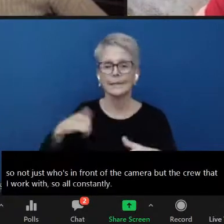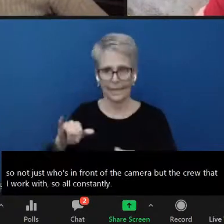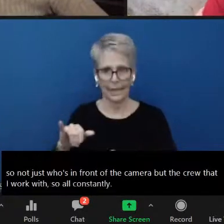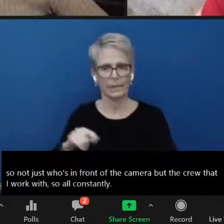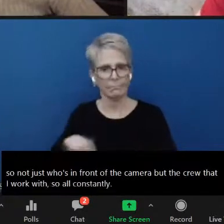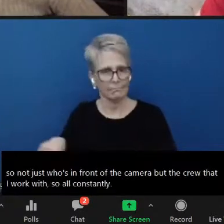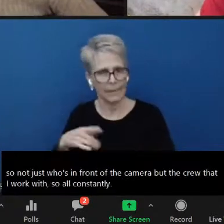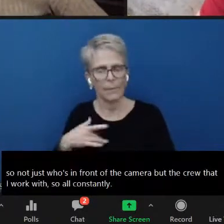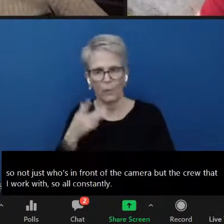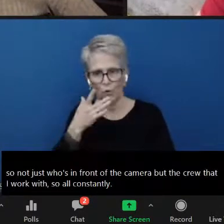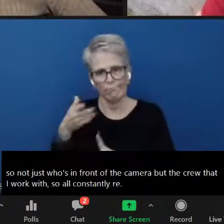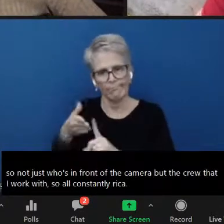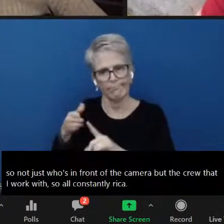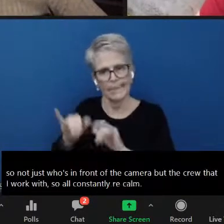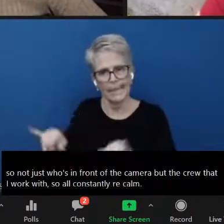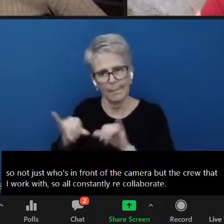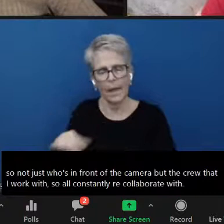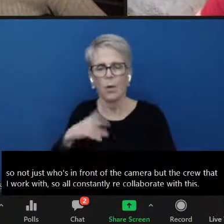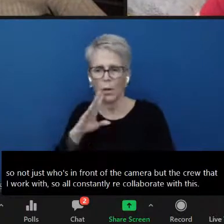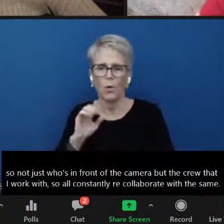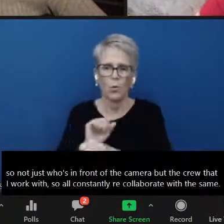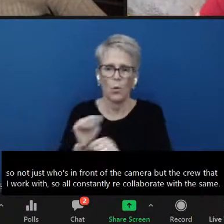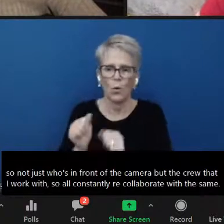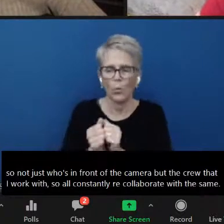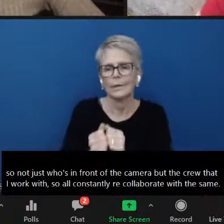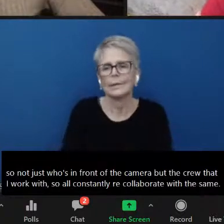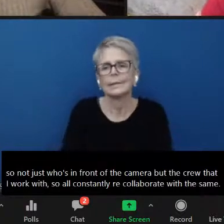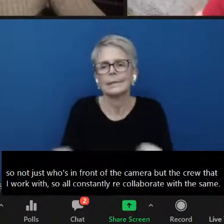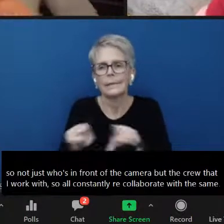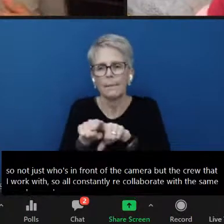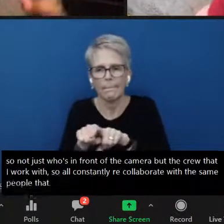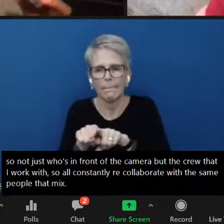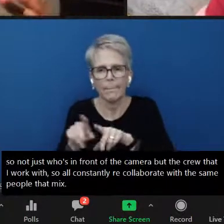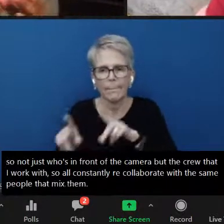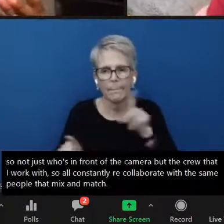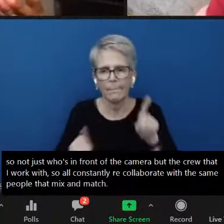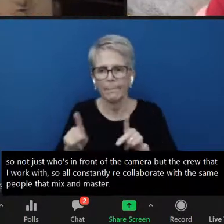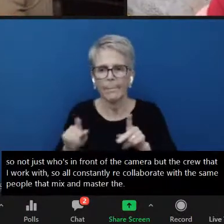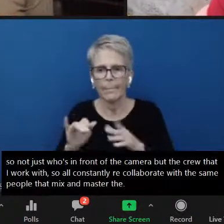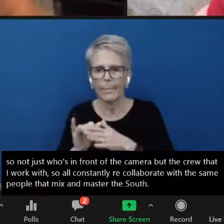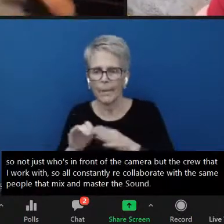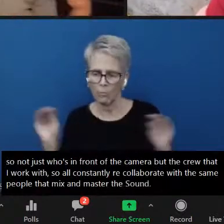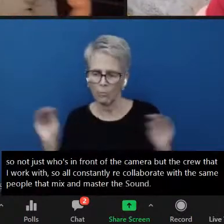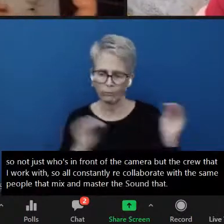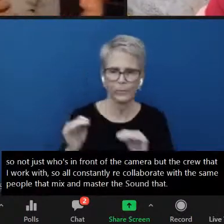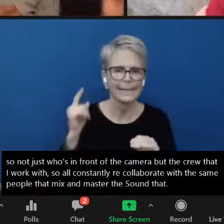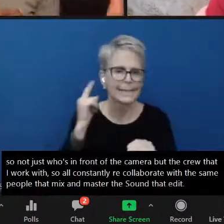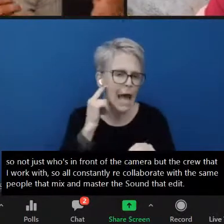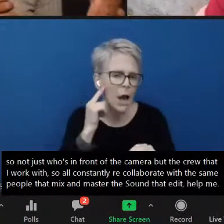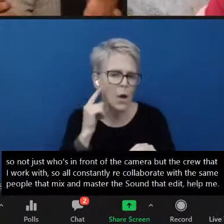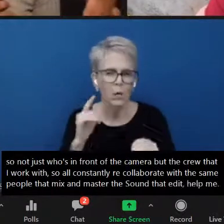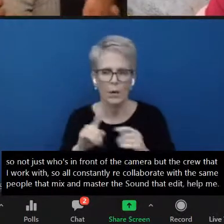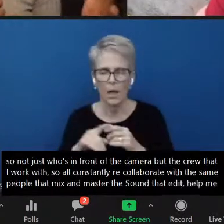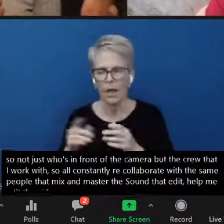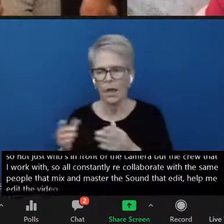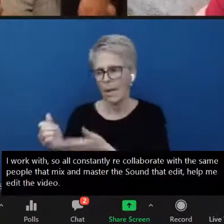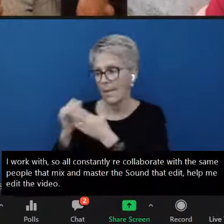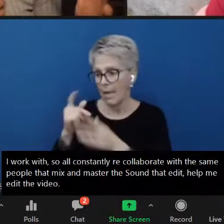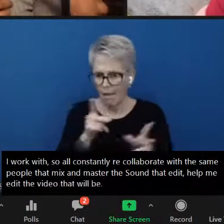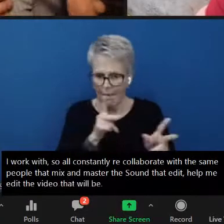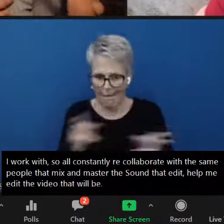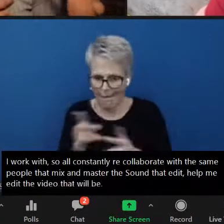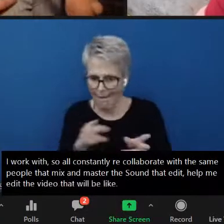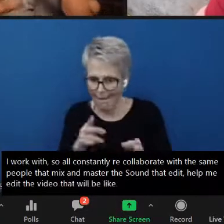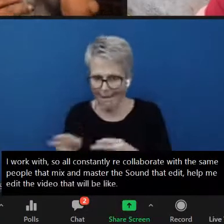constantly re-collaborate with the same people that mix and master the sound, that edit, help me edit the video, that would